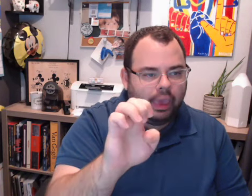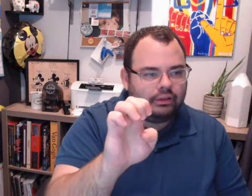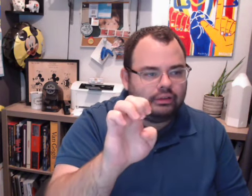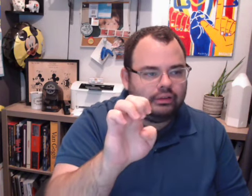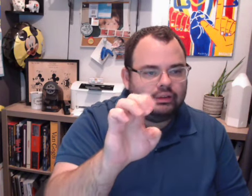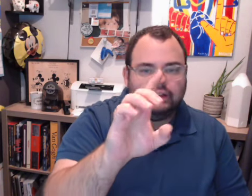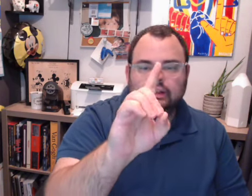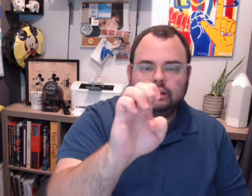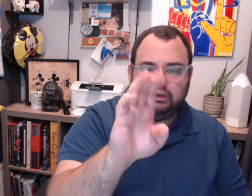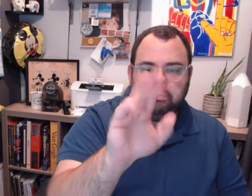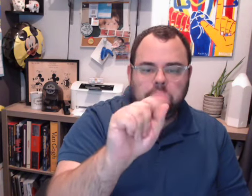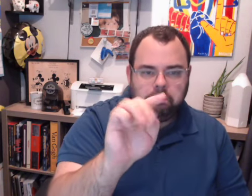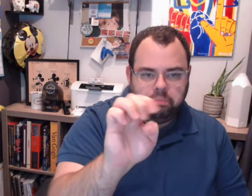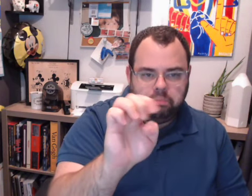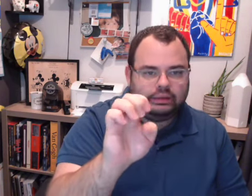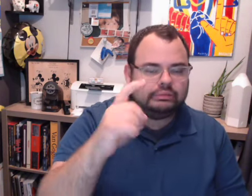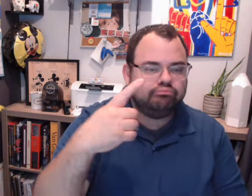debate.